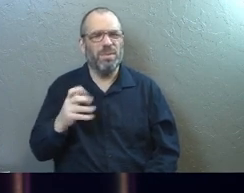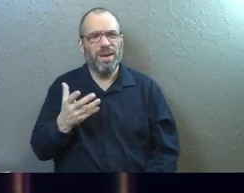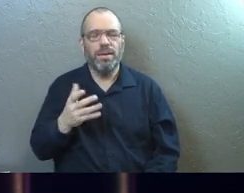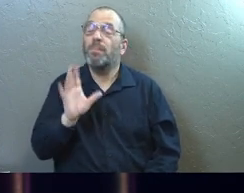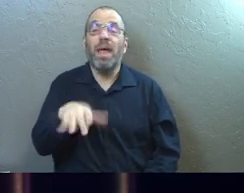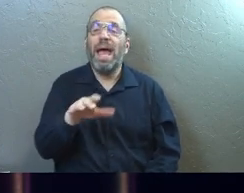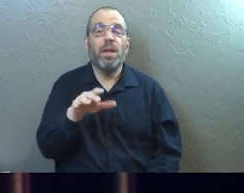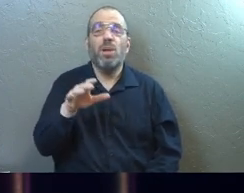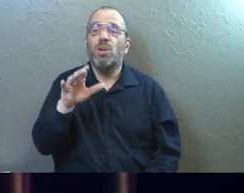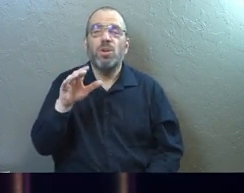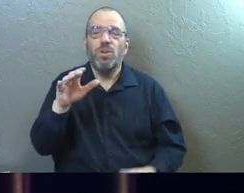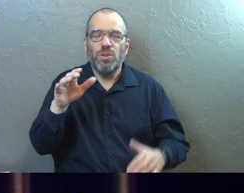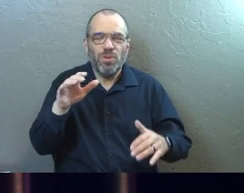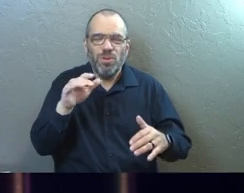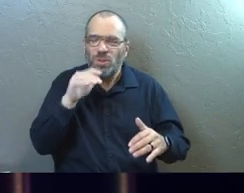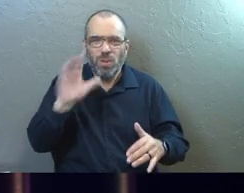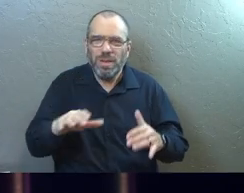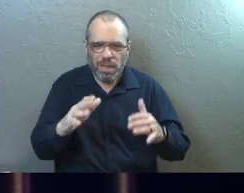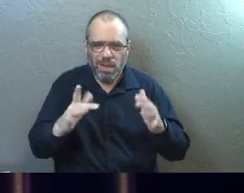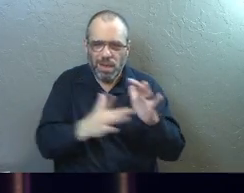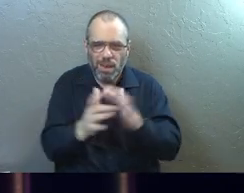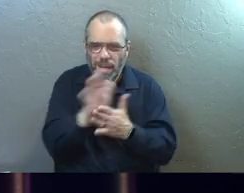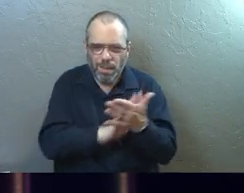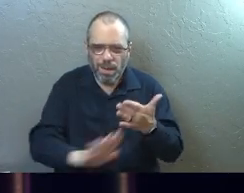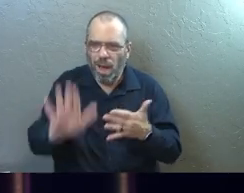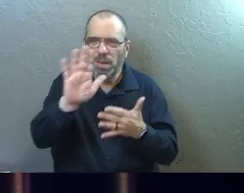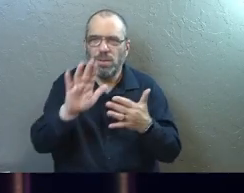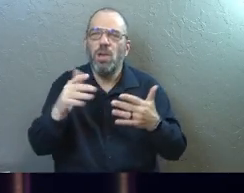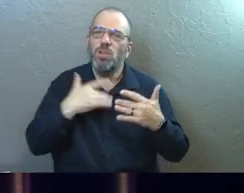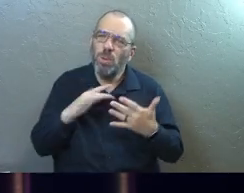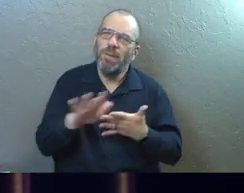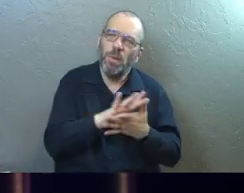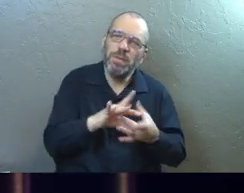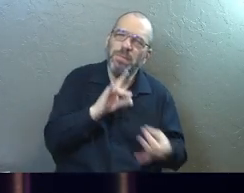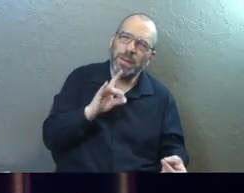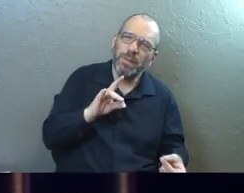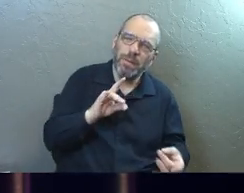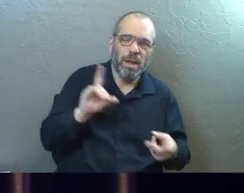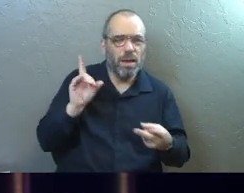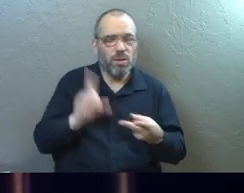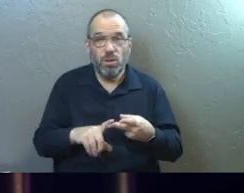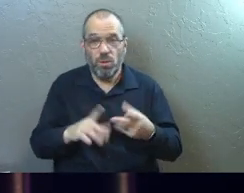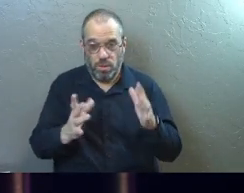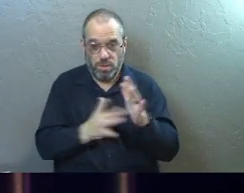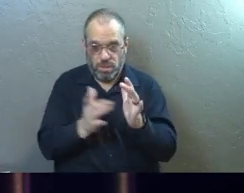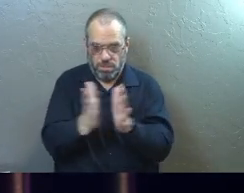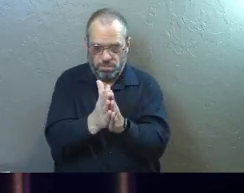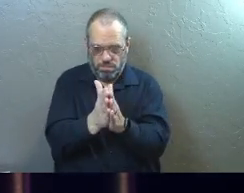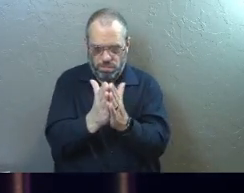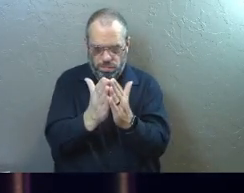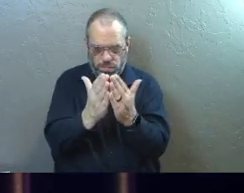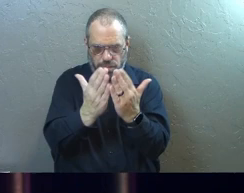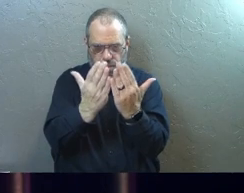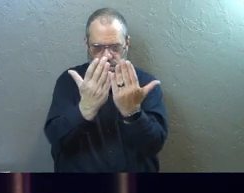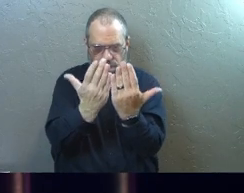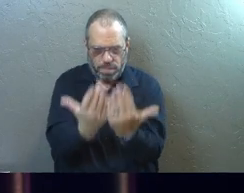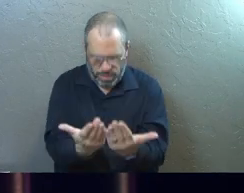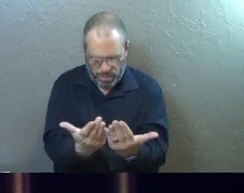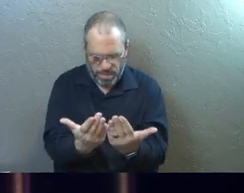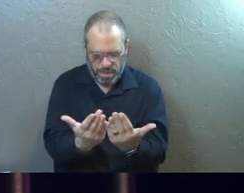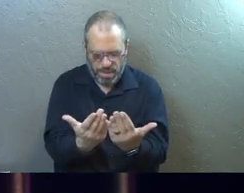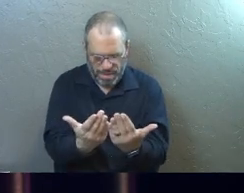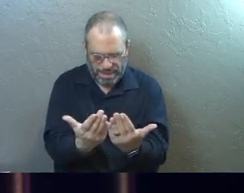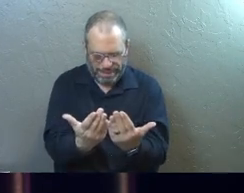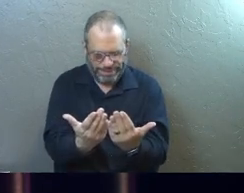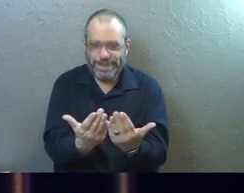day, you do not need a seminary degree because you have the Holy Spirit. Amen. You open up Jesus' words, and we're all a